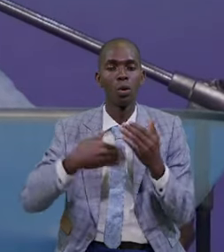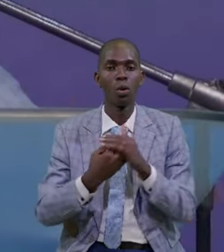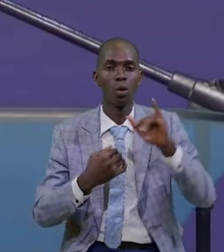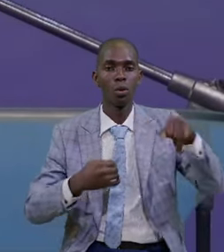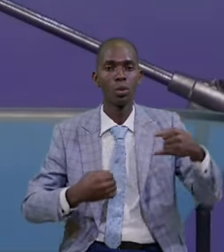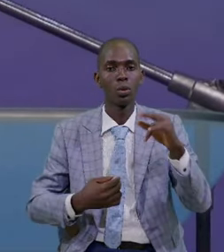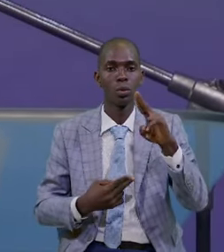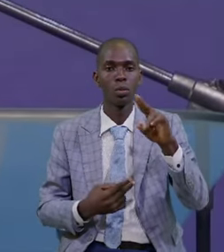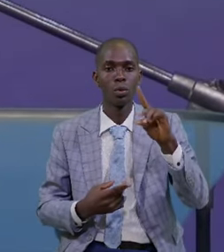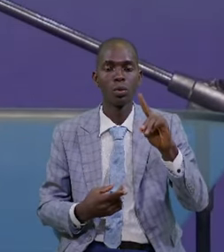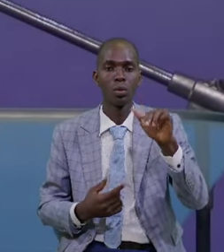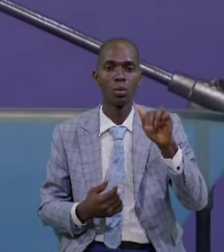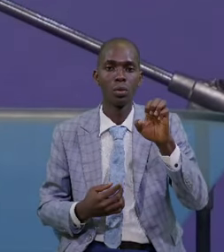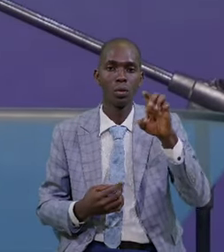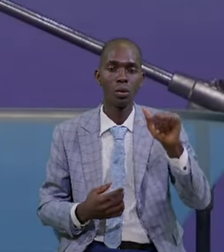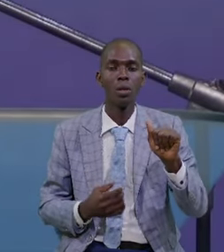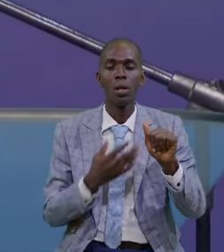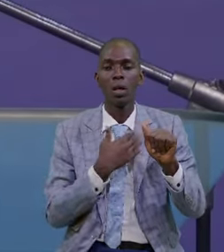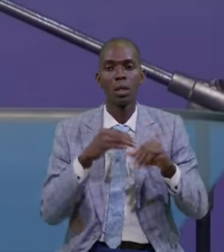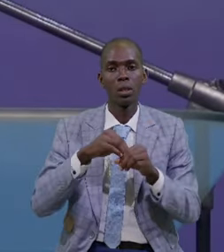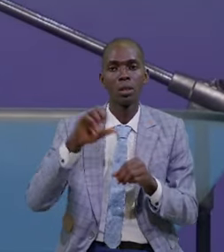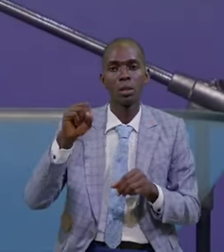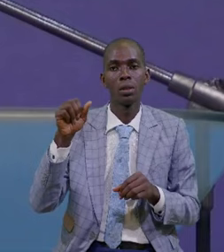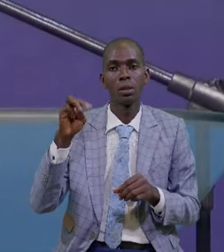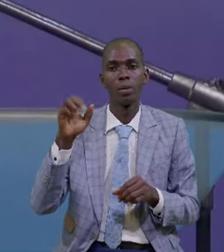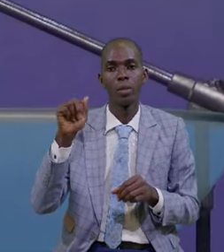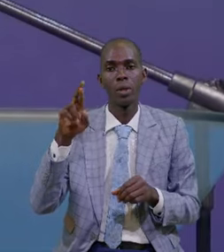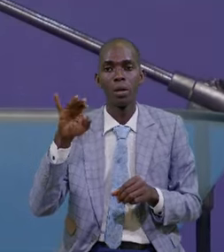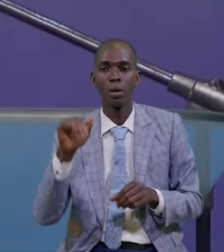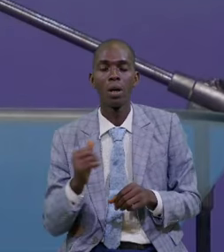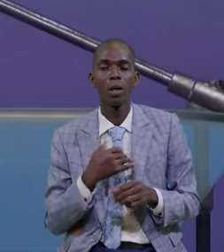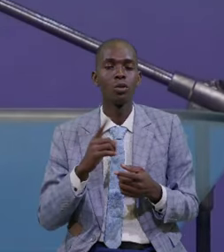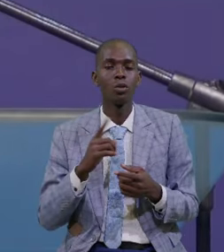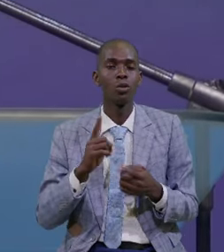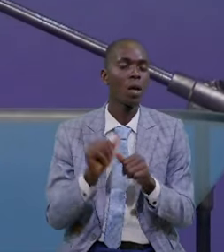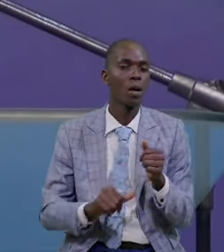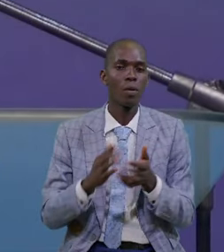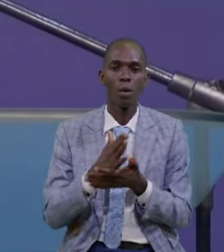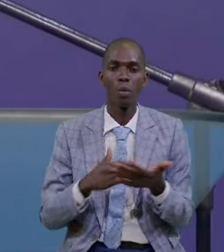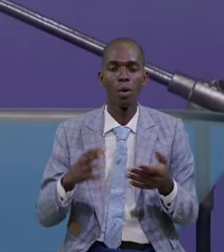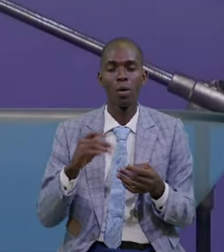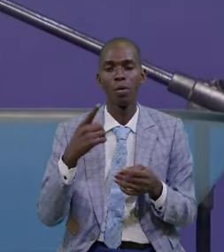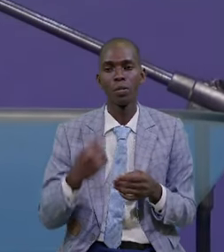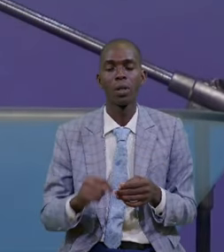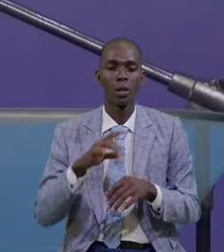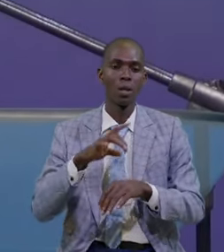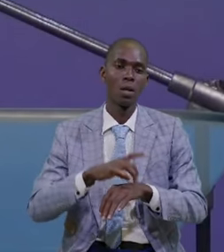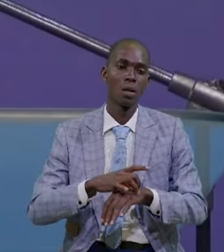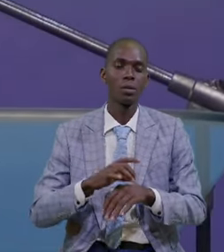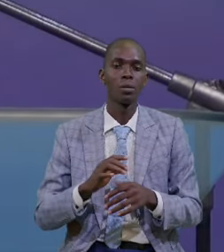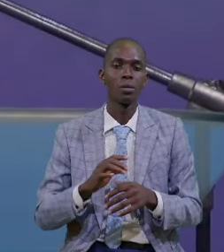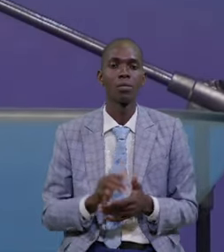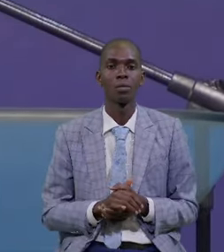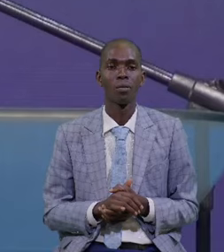Samaria. And then it says, unto the uttermost part of the earth. That